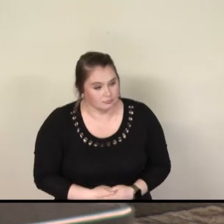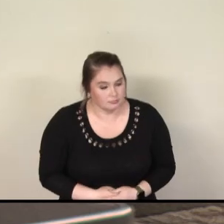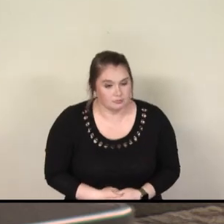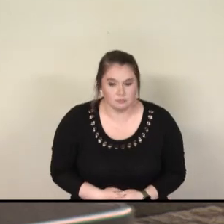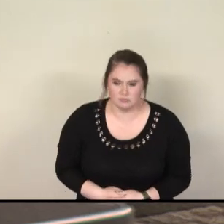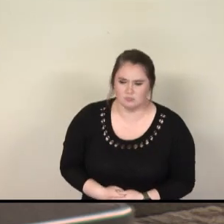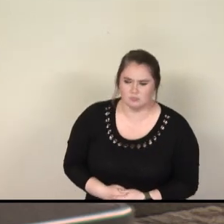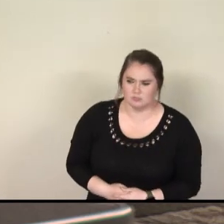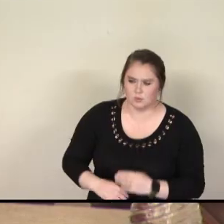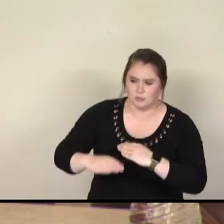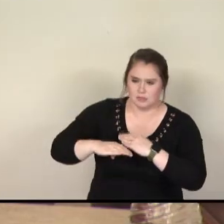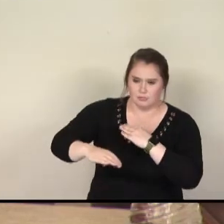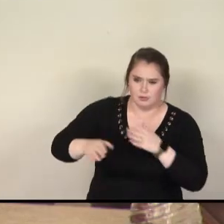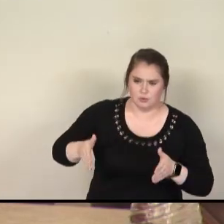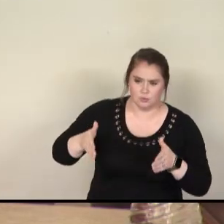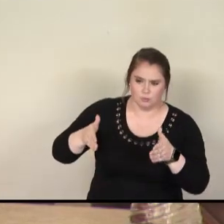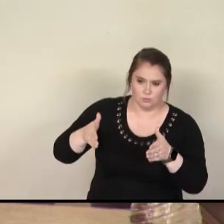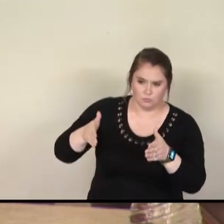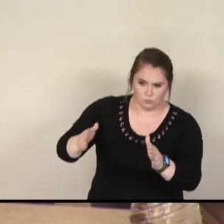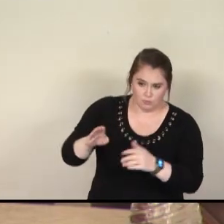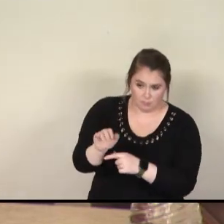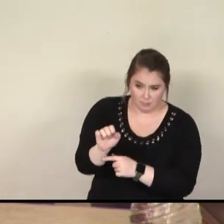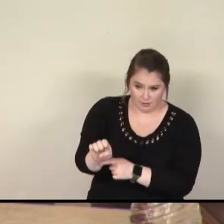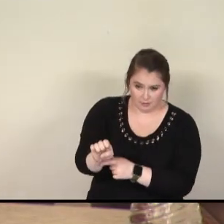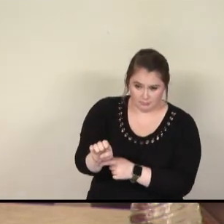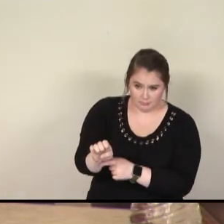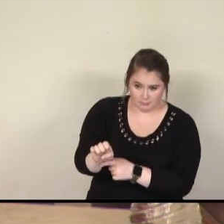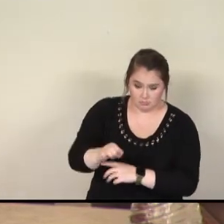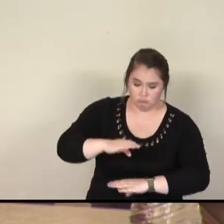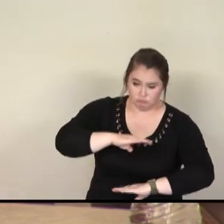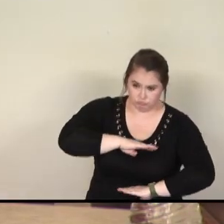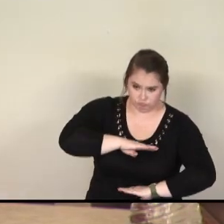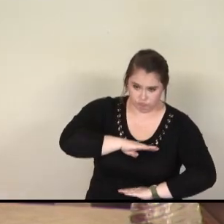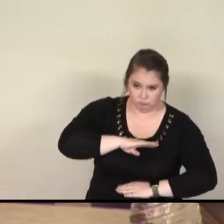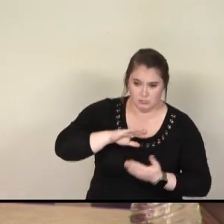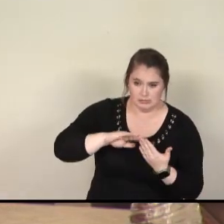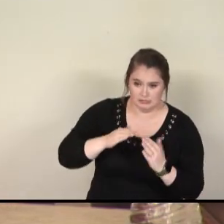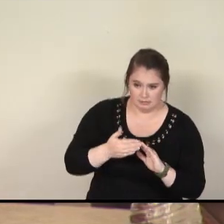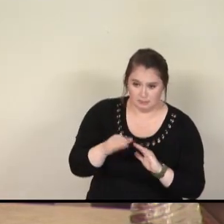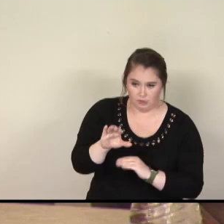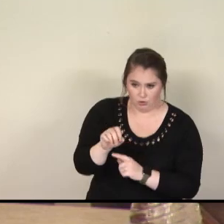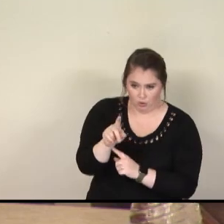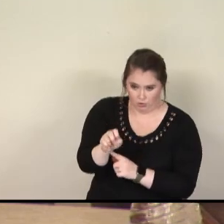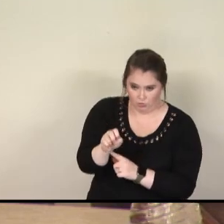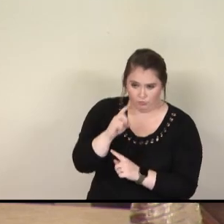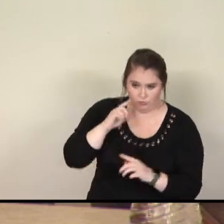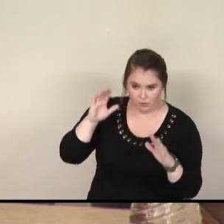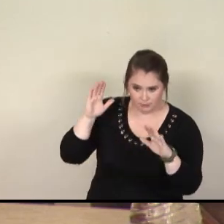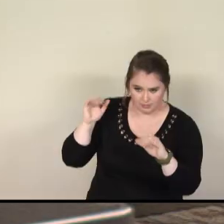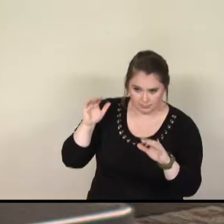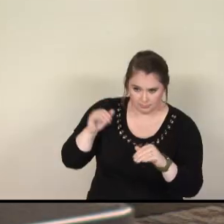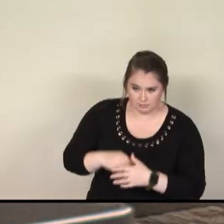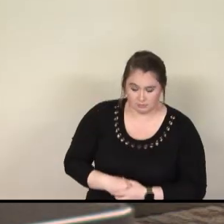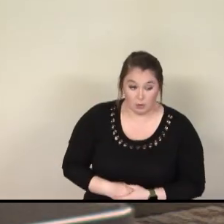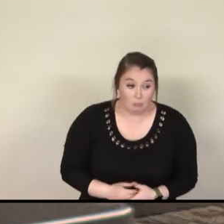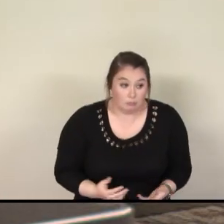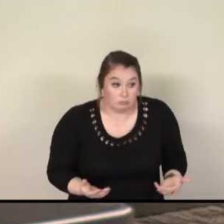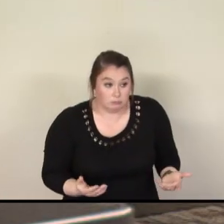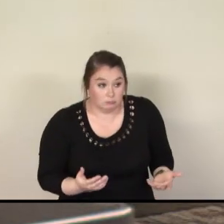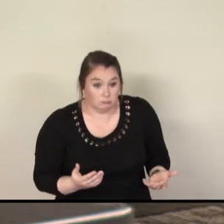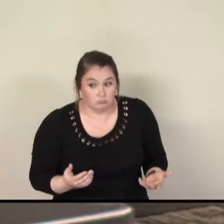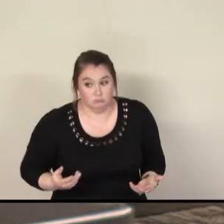So the stabilized road base met what's on the city code of expectations? In our